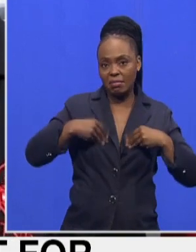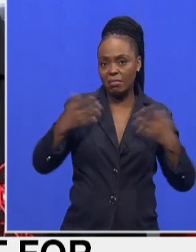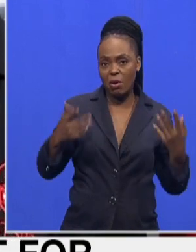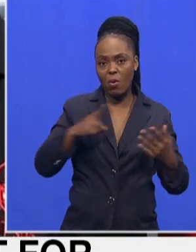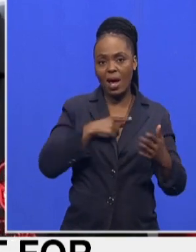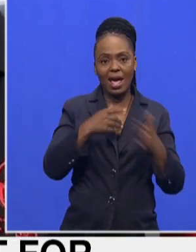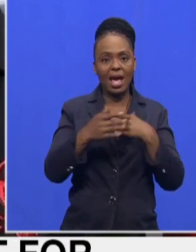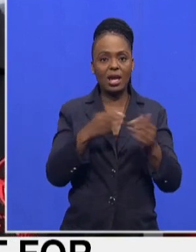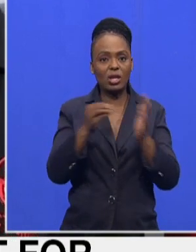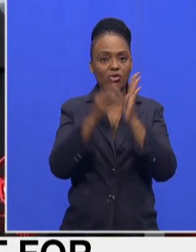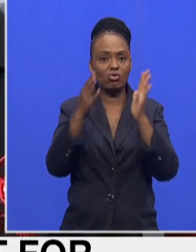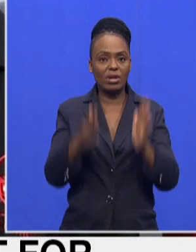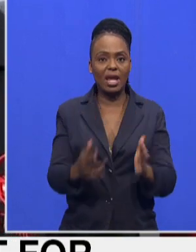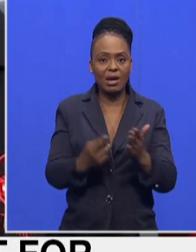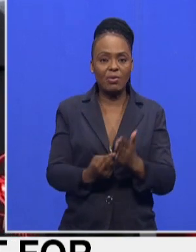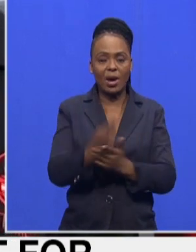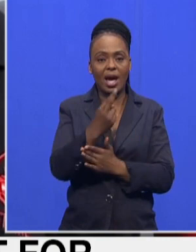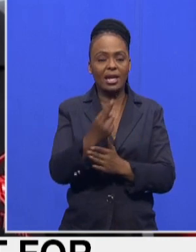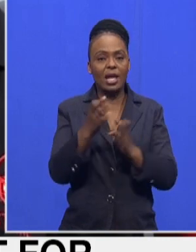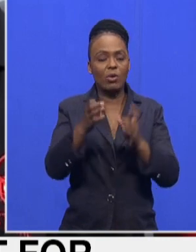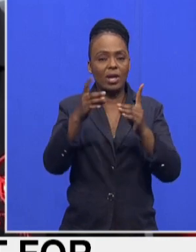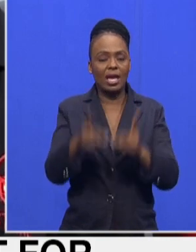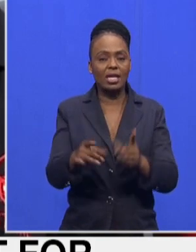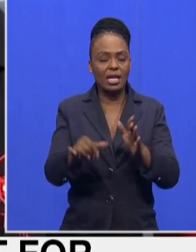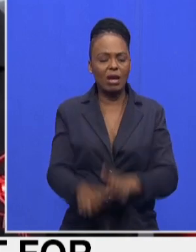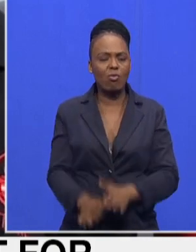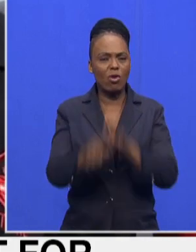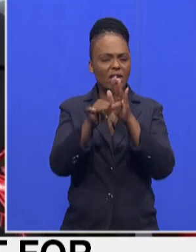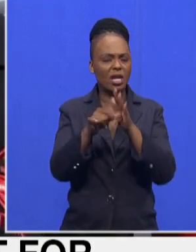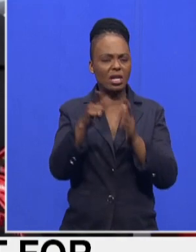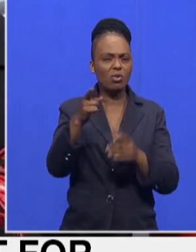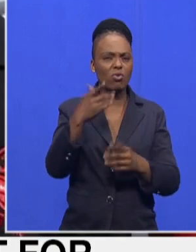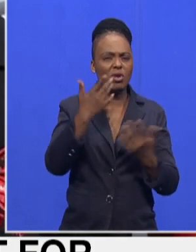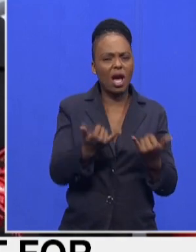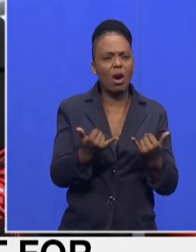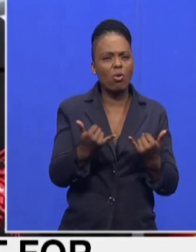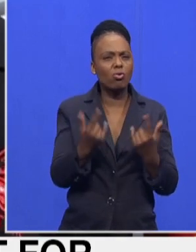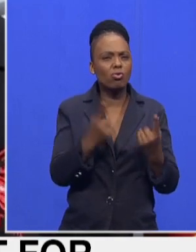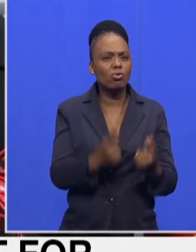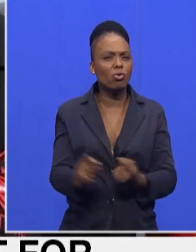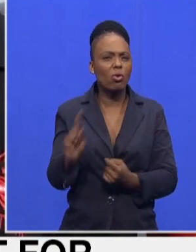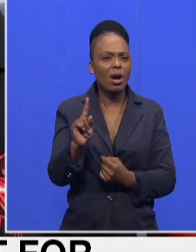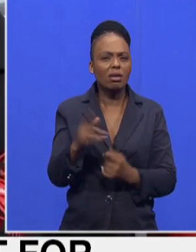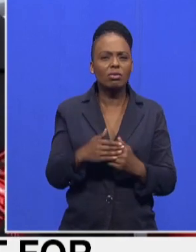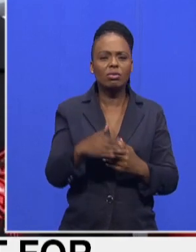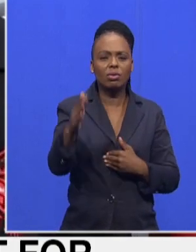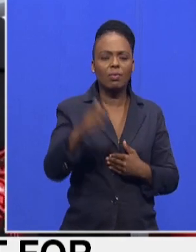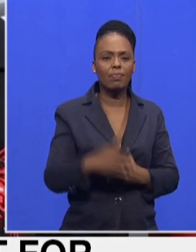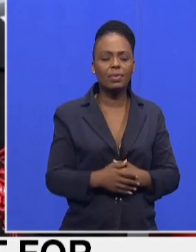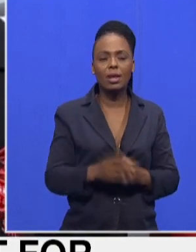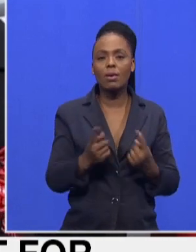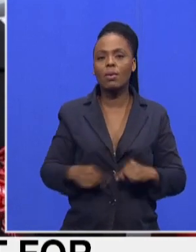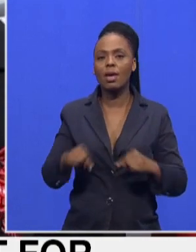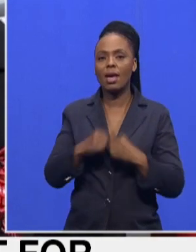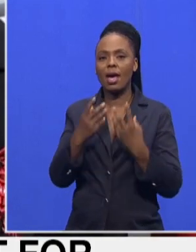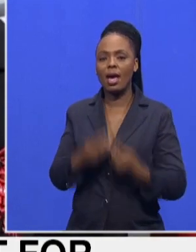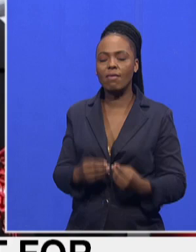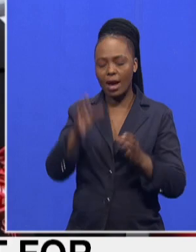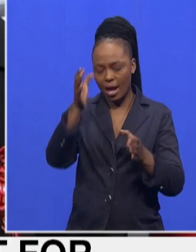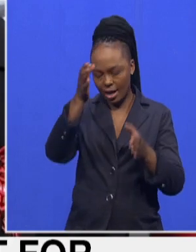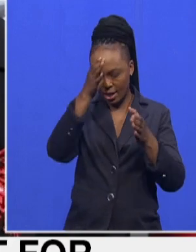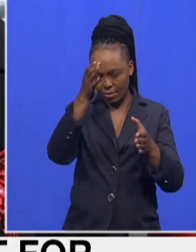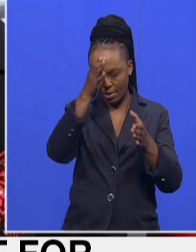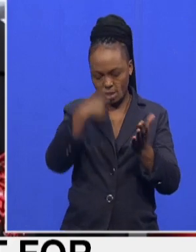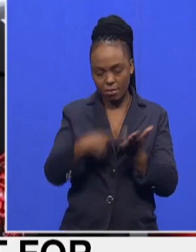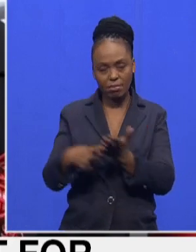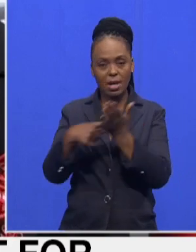student rights to education is important, what are you going to be calling for in those meetings? So we have called for academic concessions to be